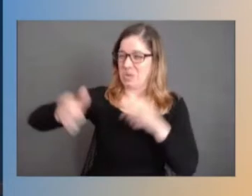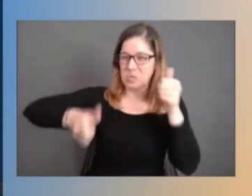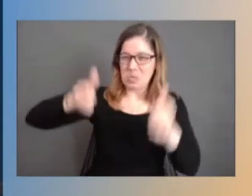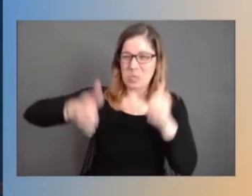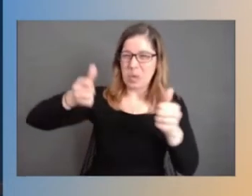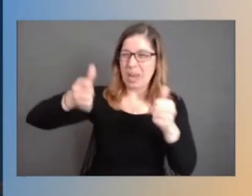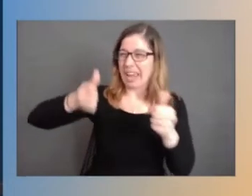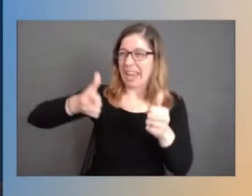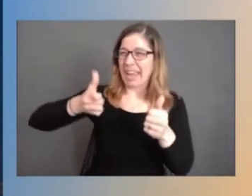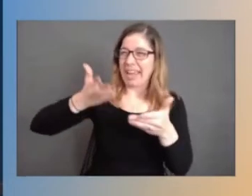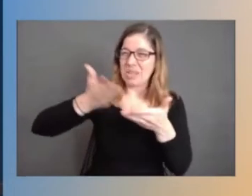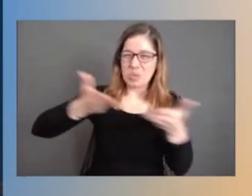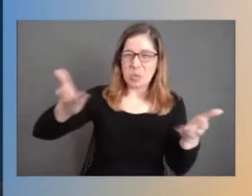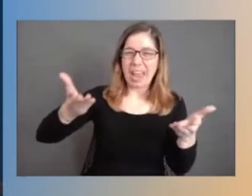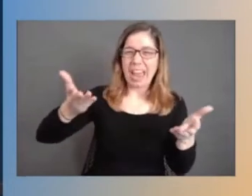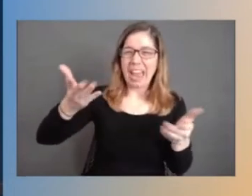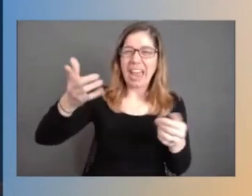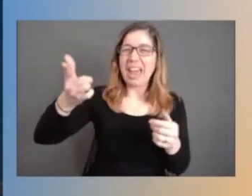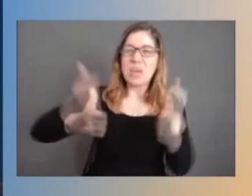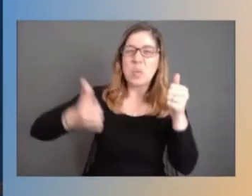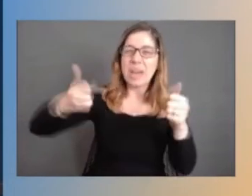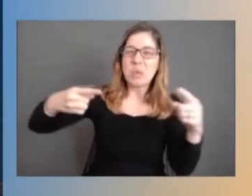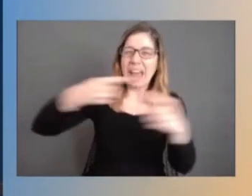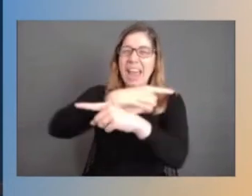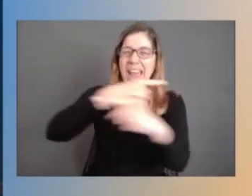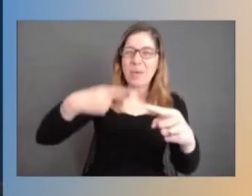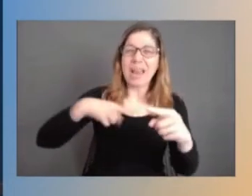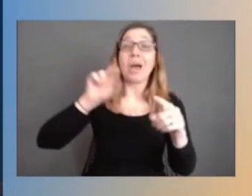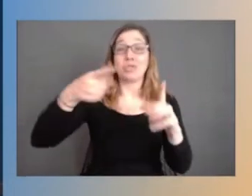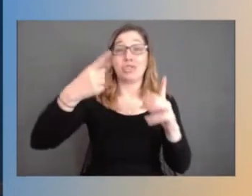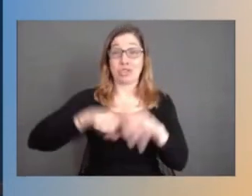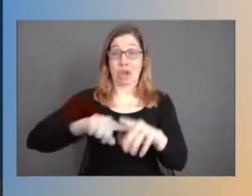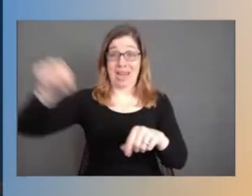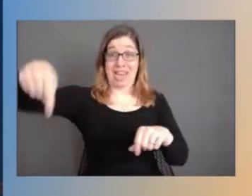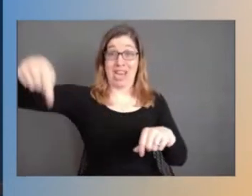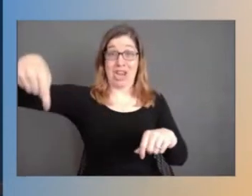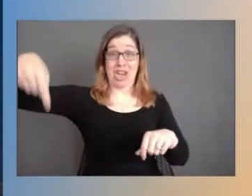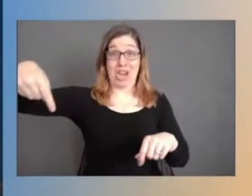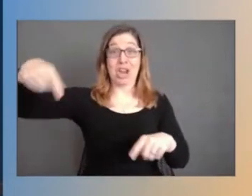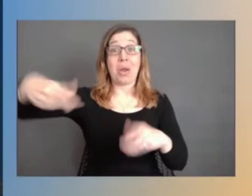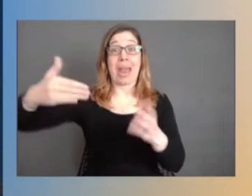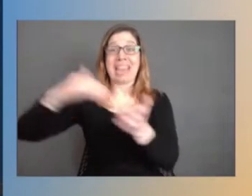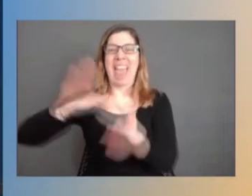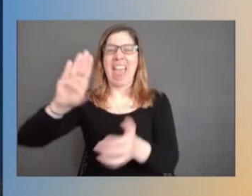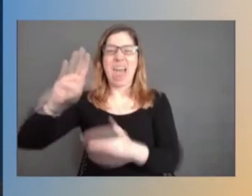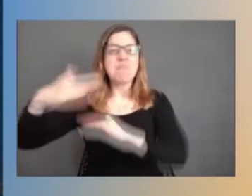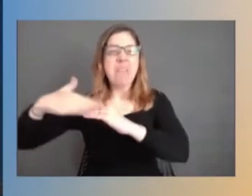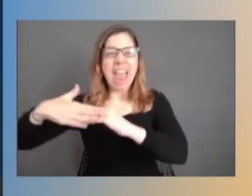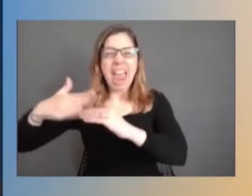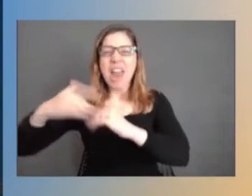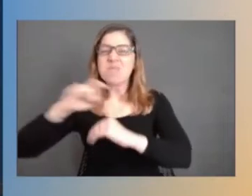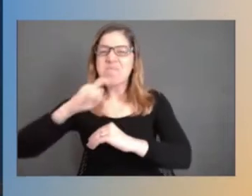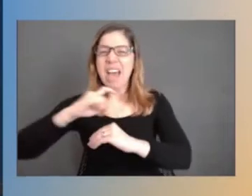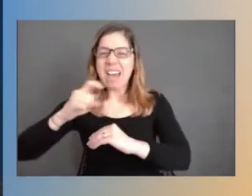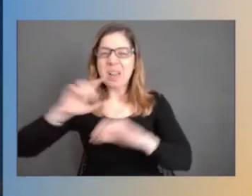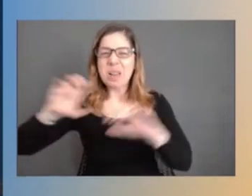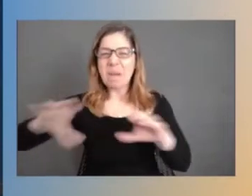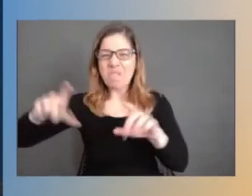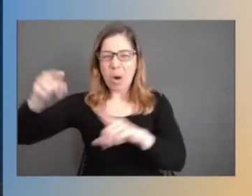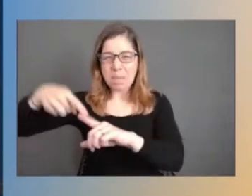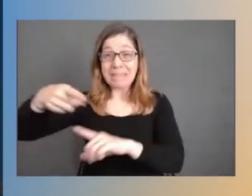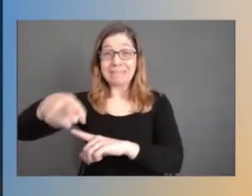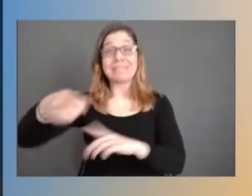is Time's Arrow going? We can start all the way from this side, and this was the original Annapurna Nitro card that we